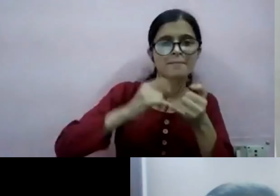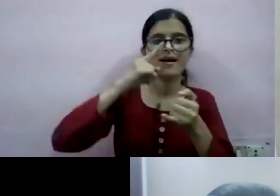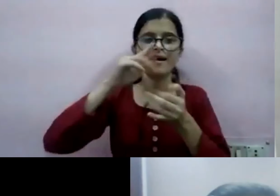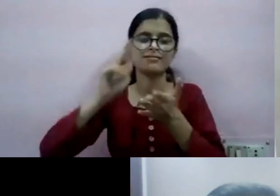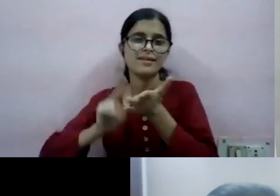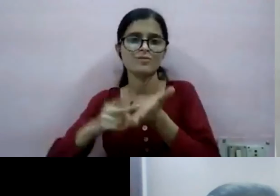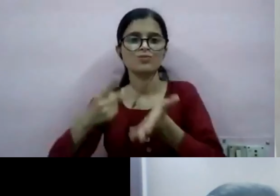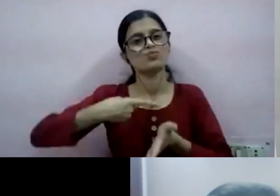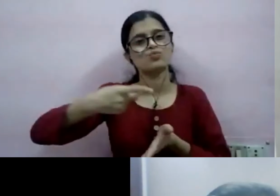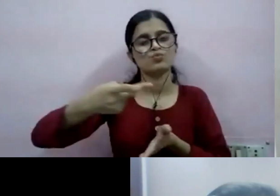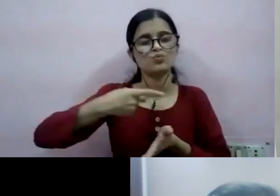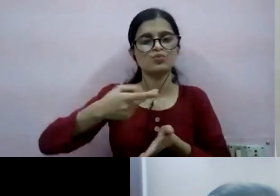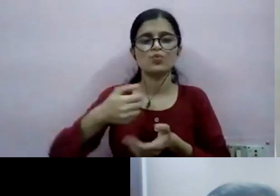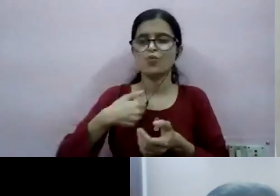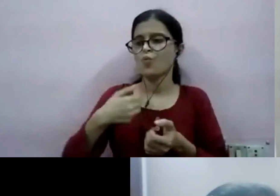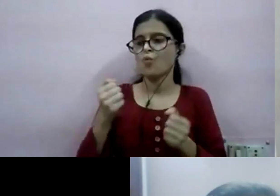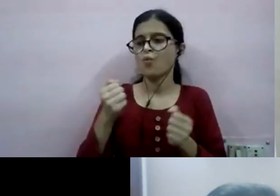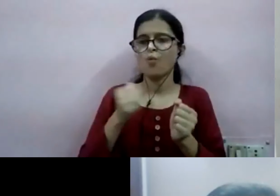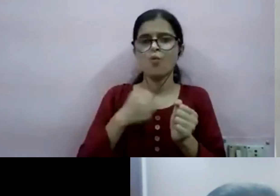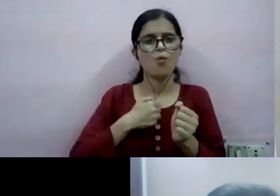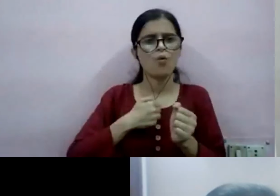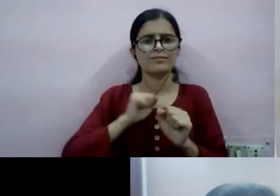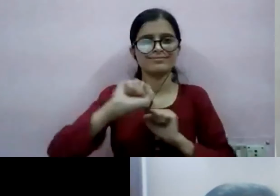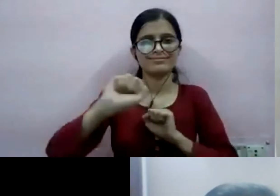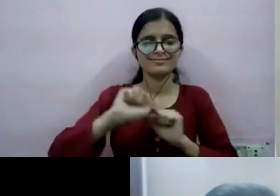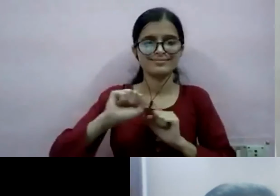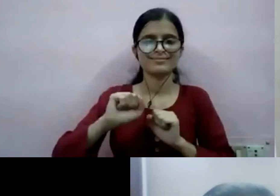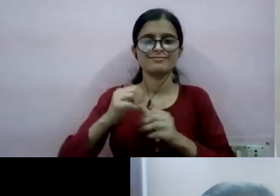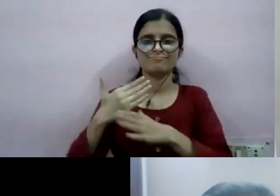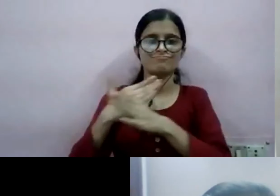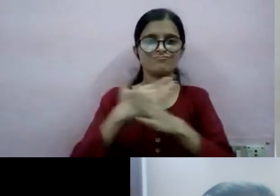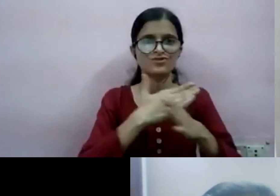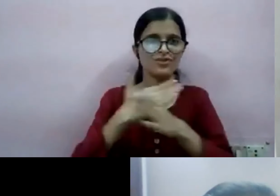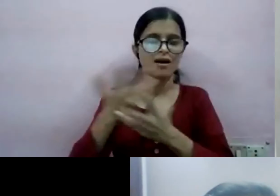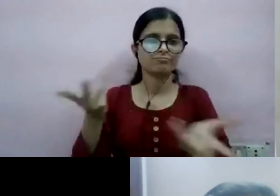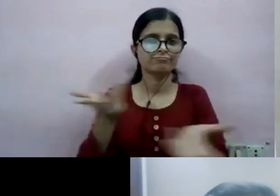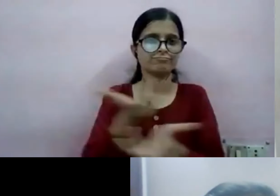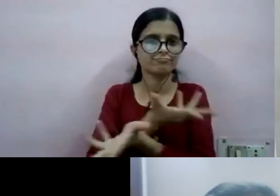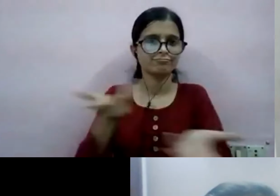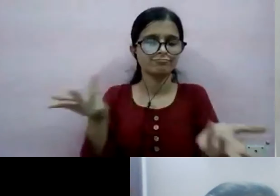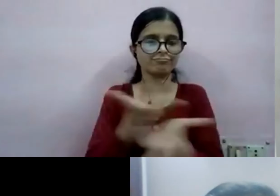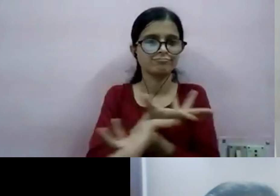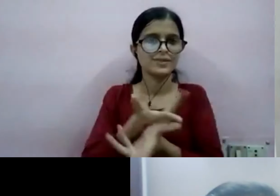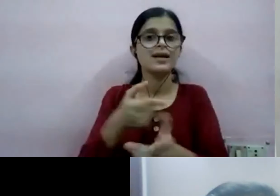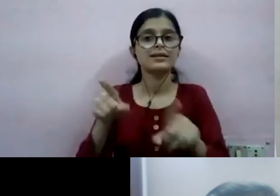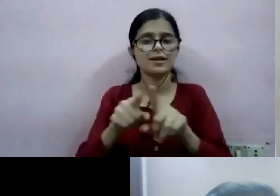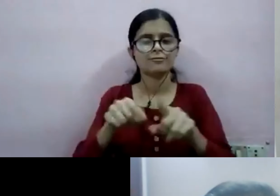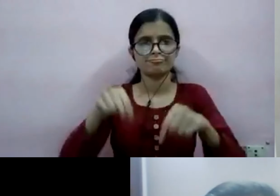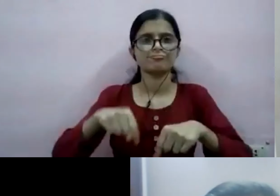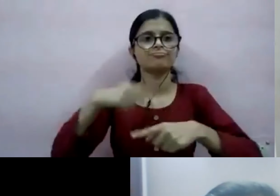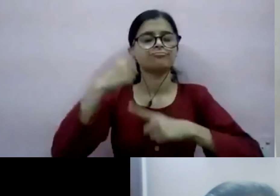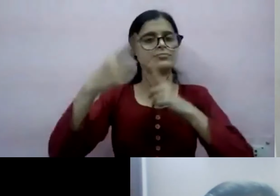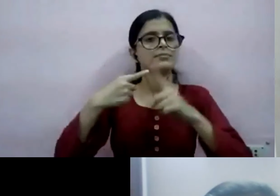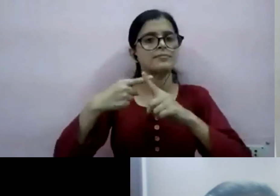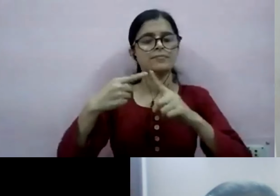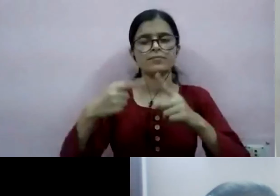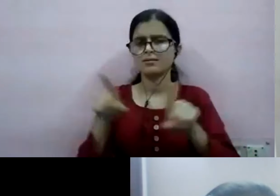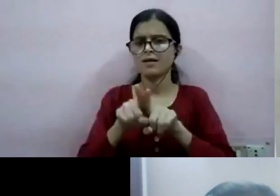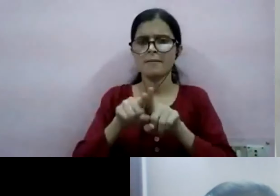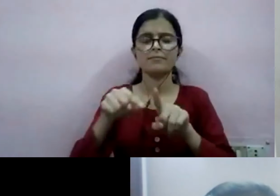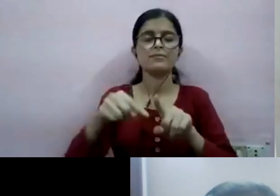the same institution from where we did our PhDs, and both of us worked on the larger area of gender and